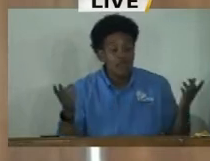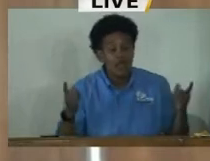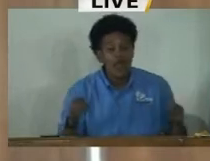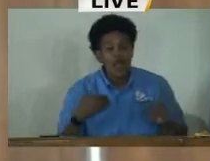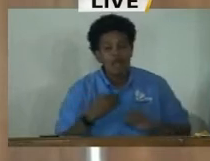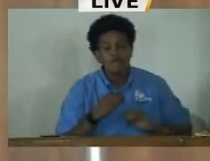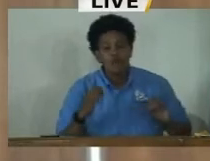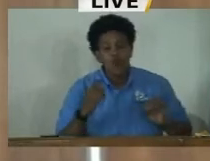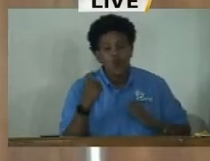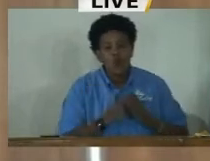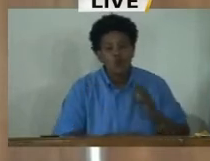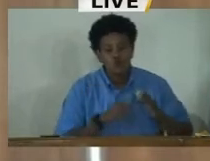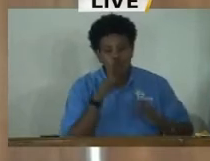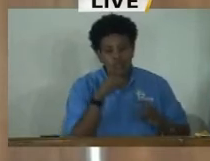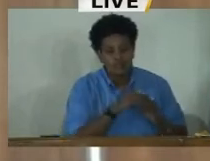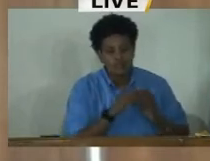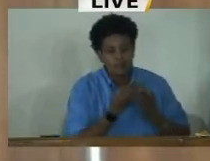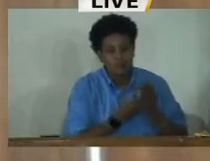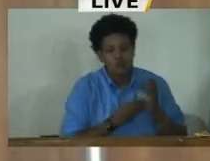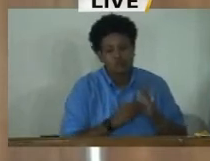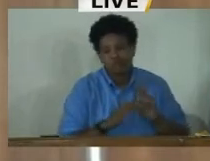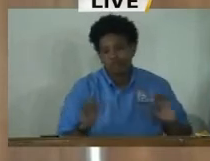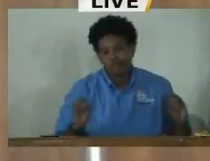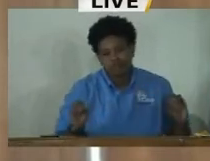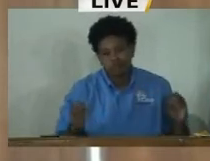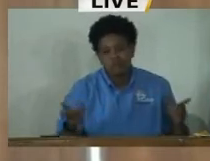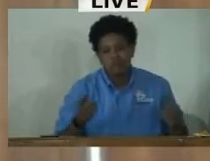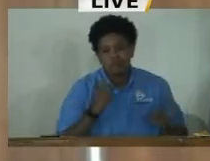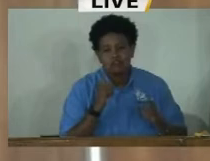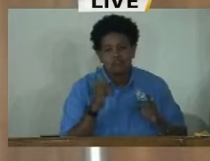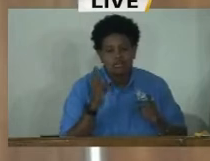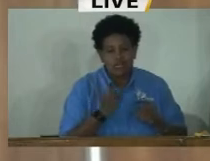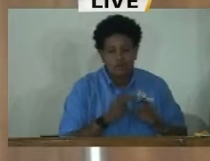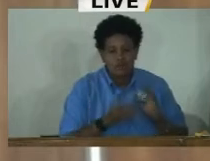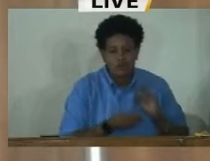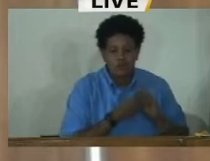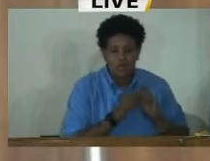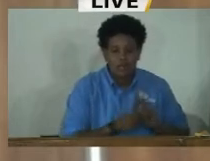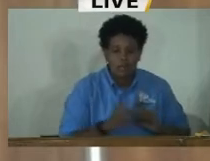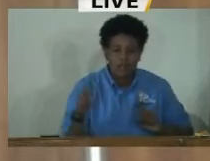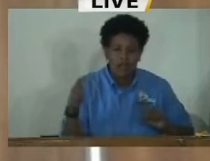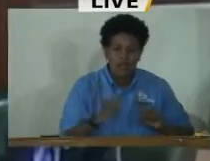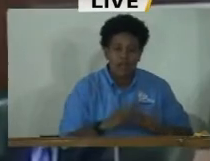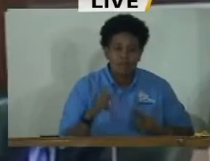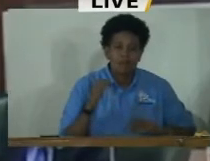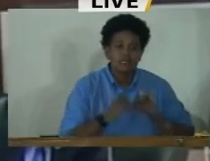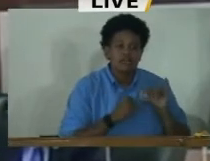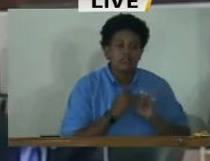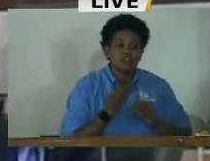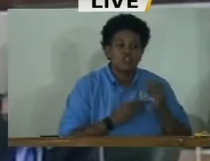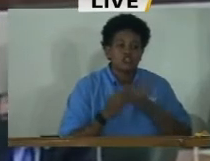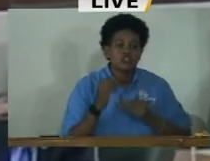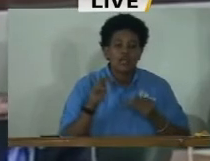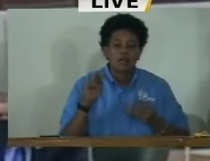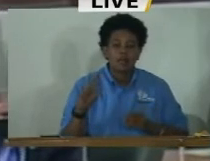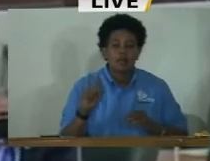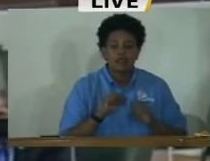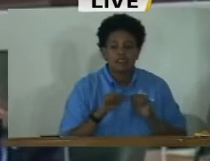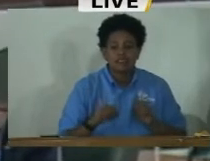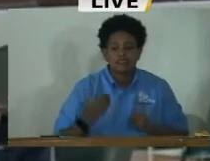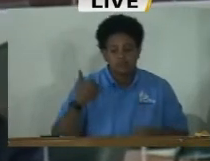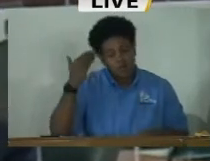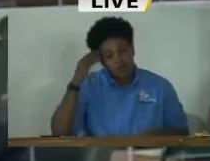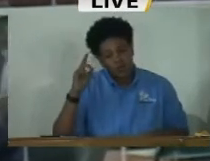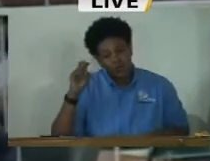no cost really on the budget. And these are, namely, to adopt and implement the international trademark system. I know Dr. Dunn is